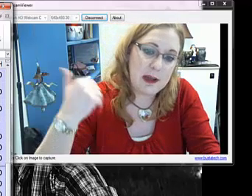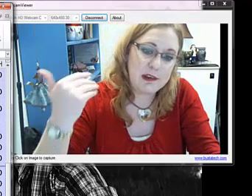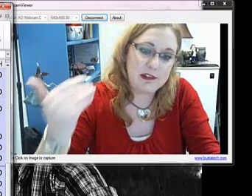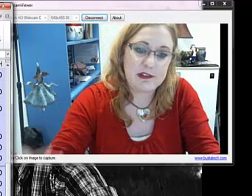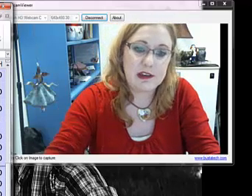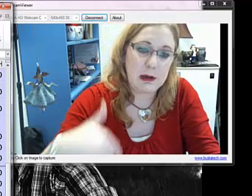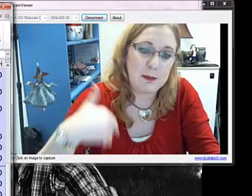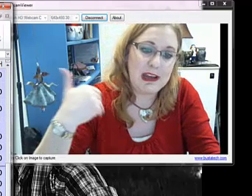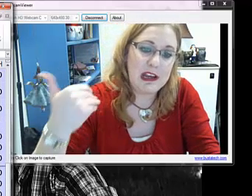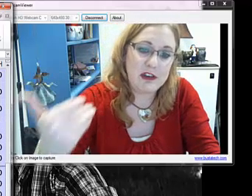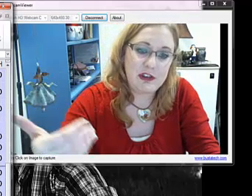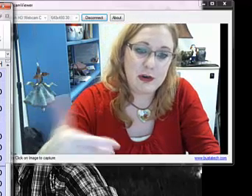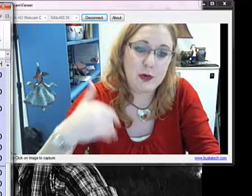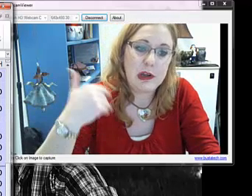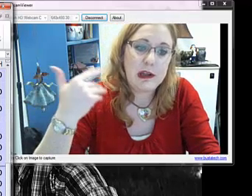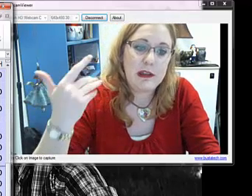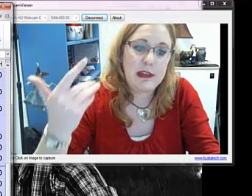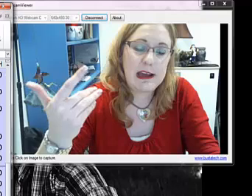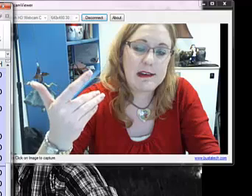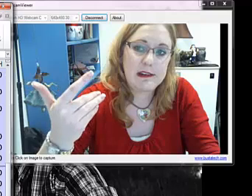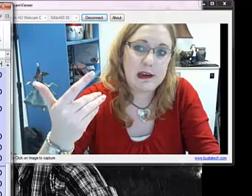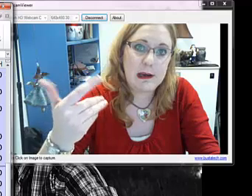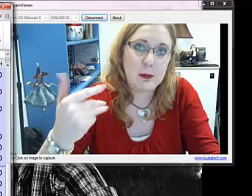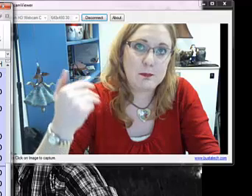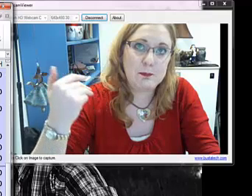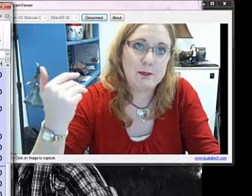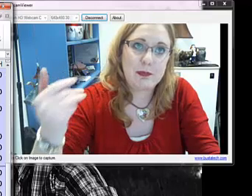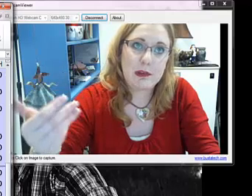because time is an issue, that